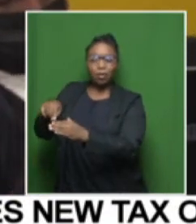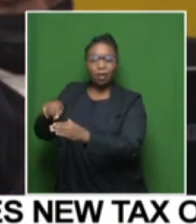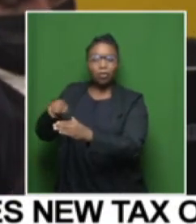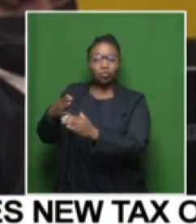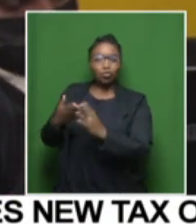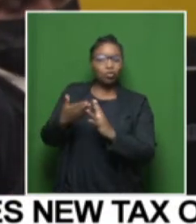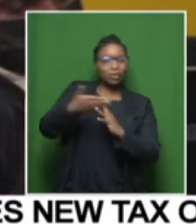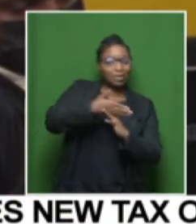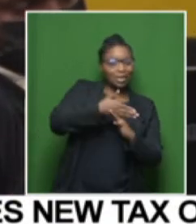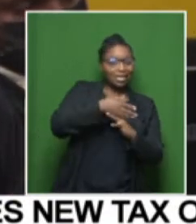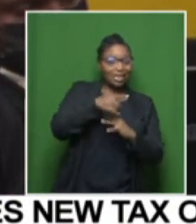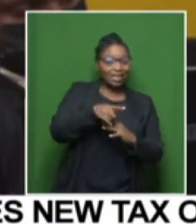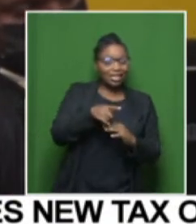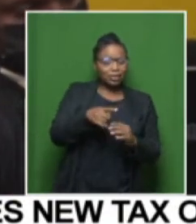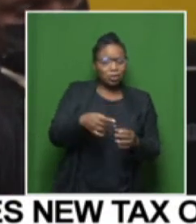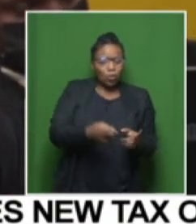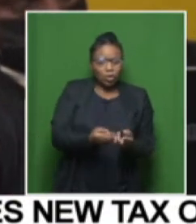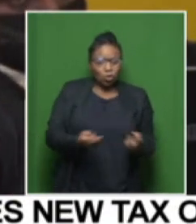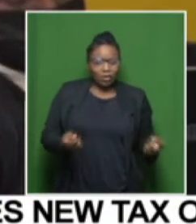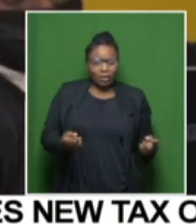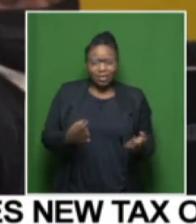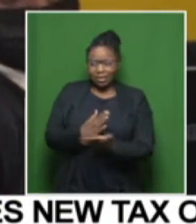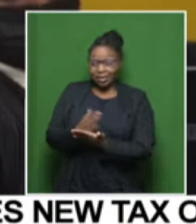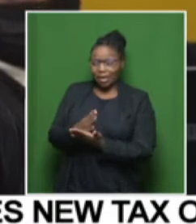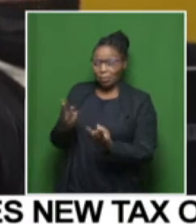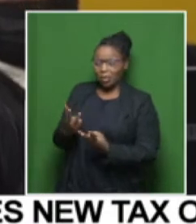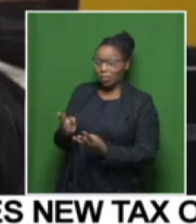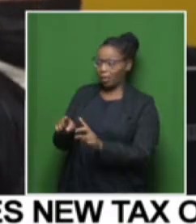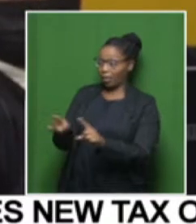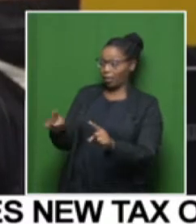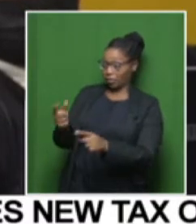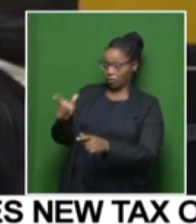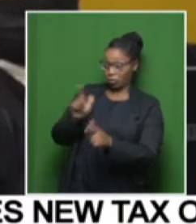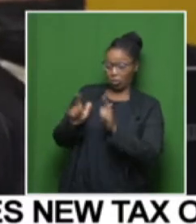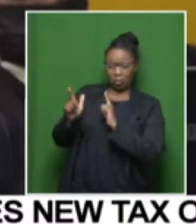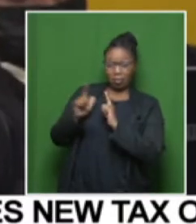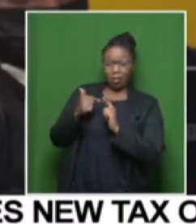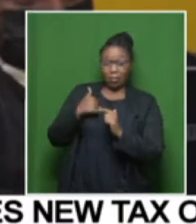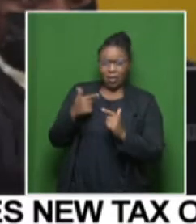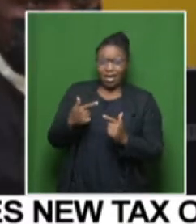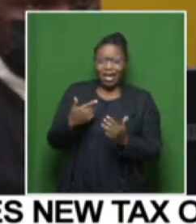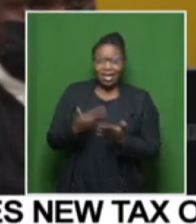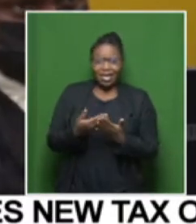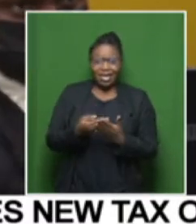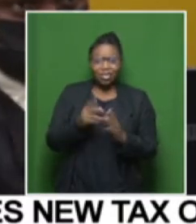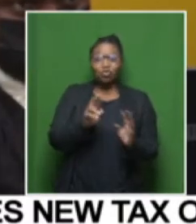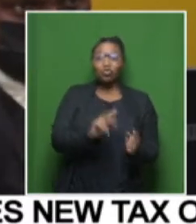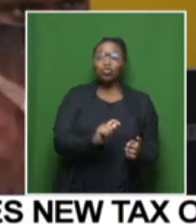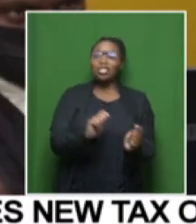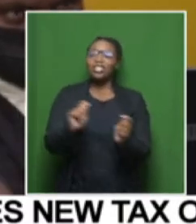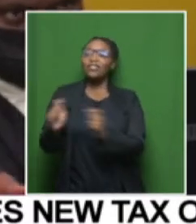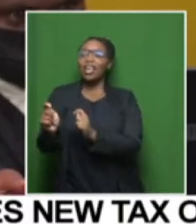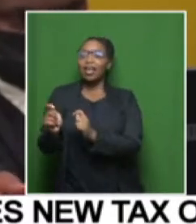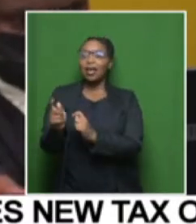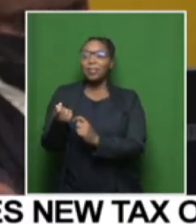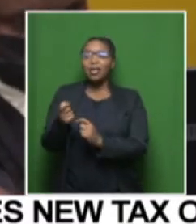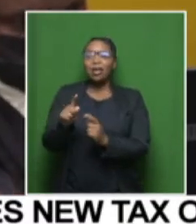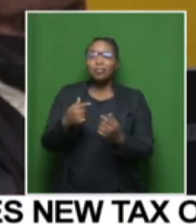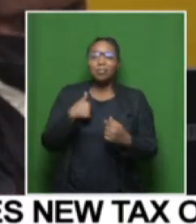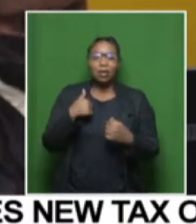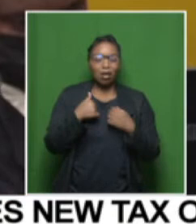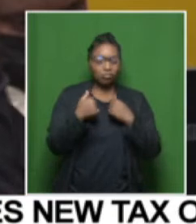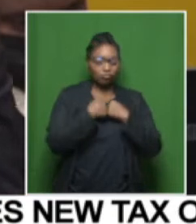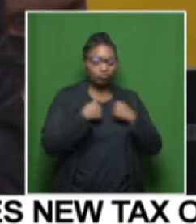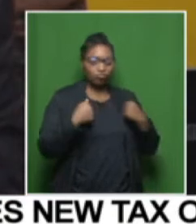Be transparent so early. I don't know about transparent, but be transparent before need for